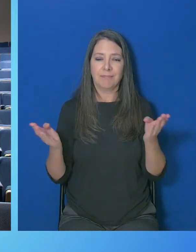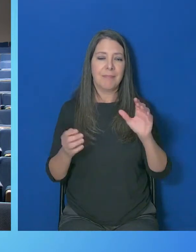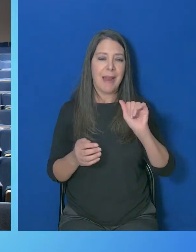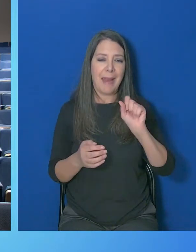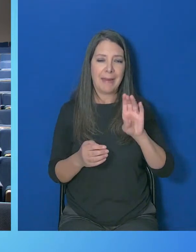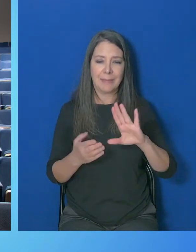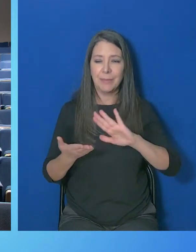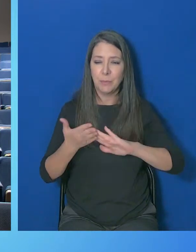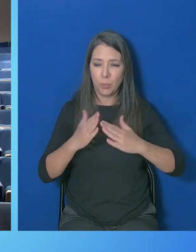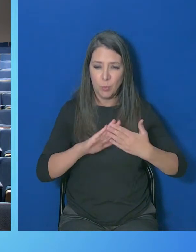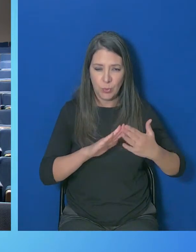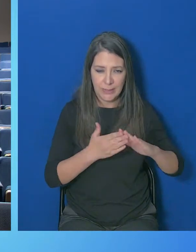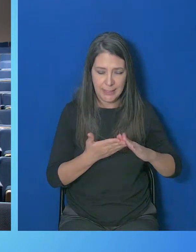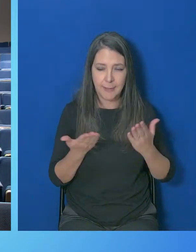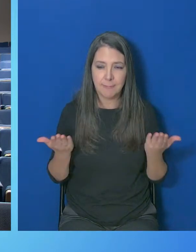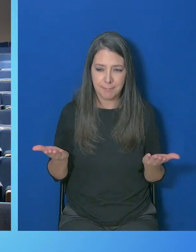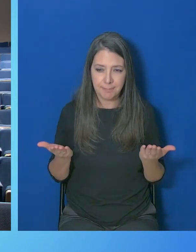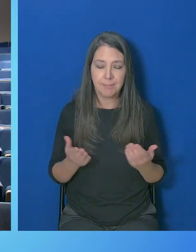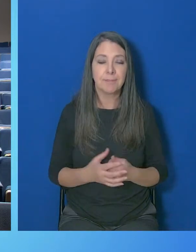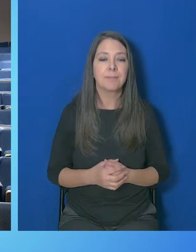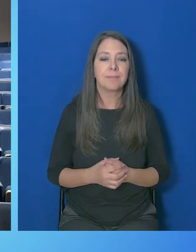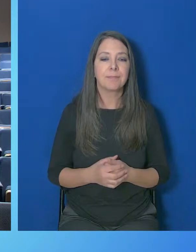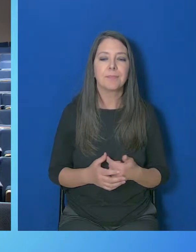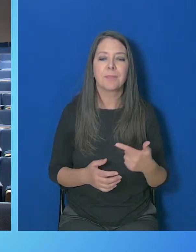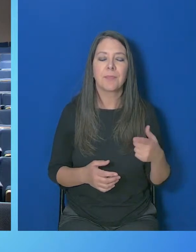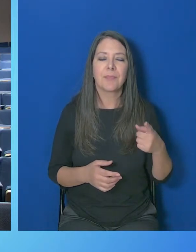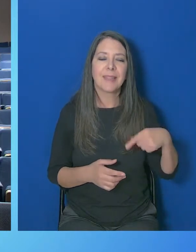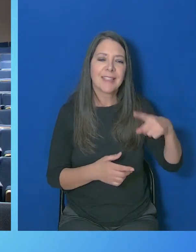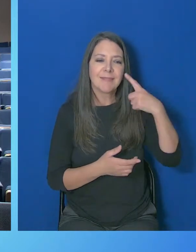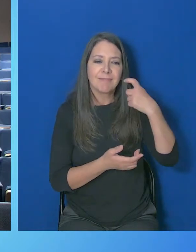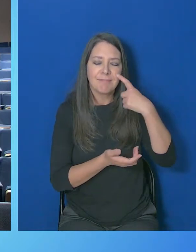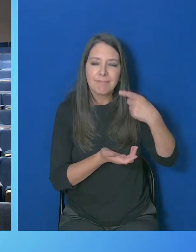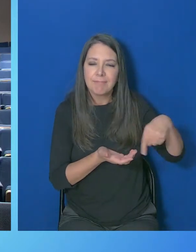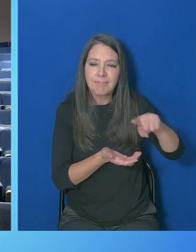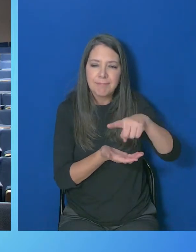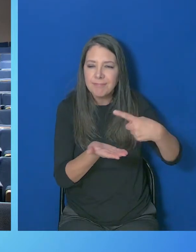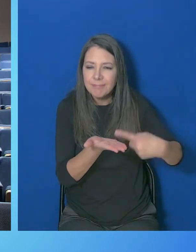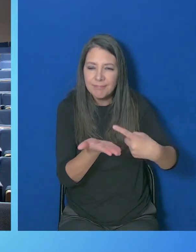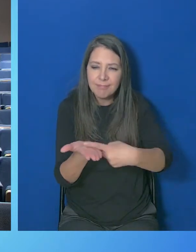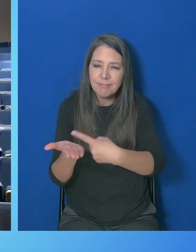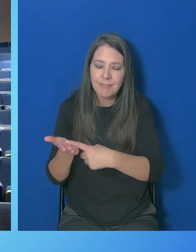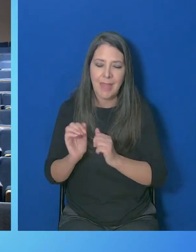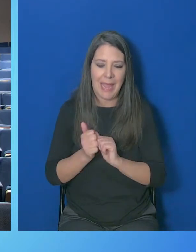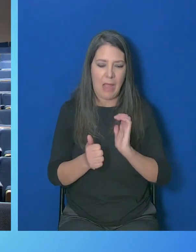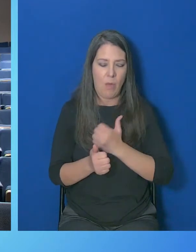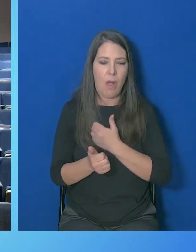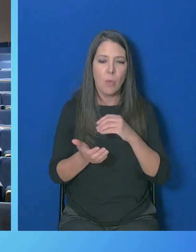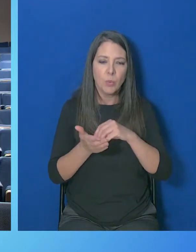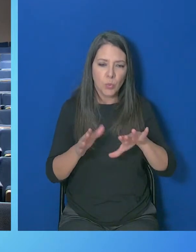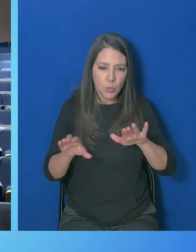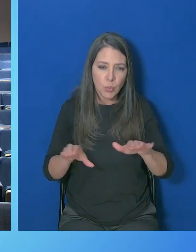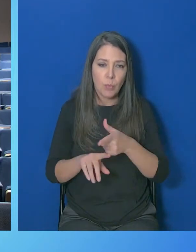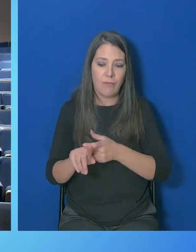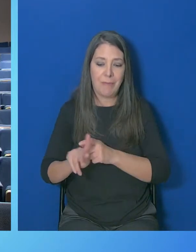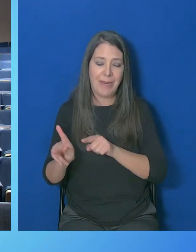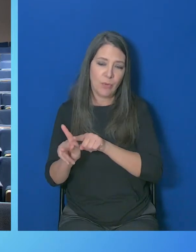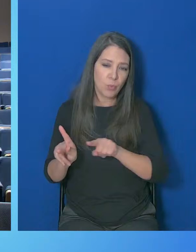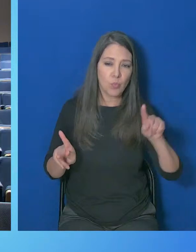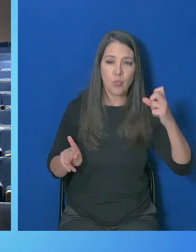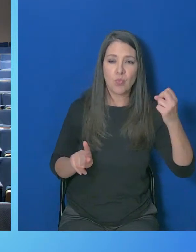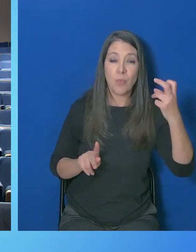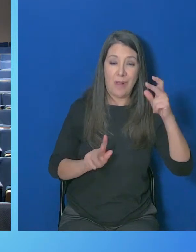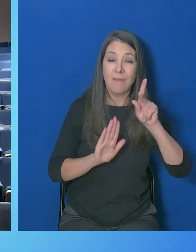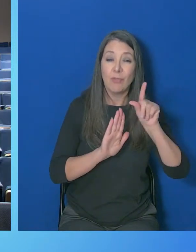community. We just spoke about how our kids are doing in kindergarten through 12th grade. We talked